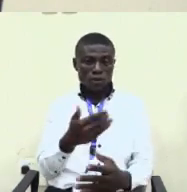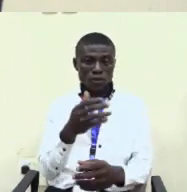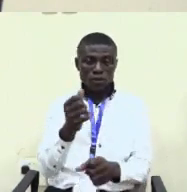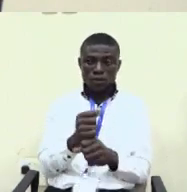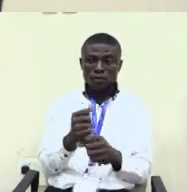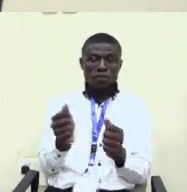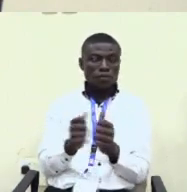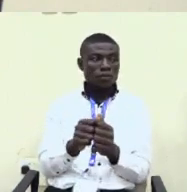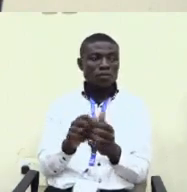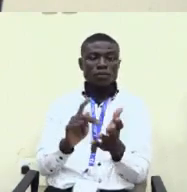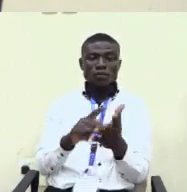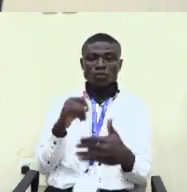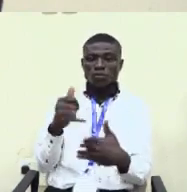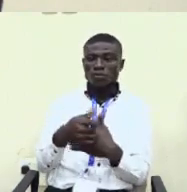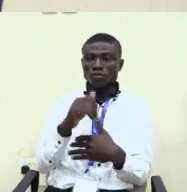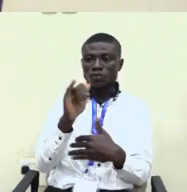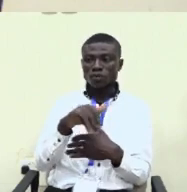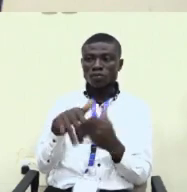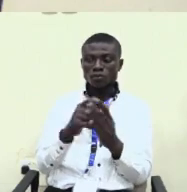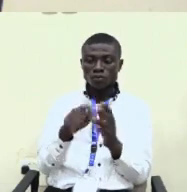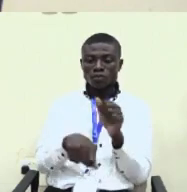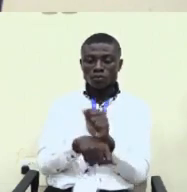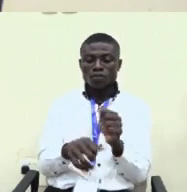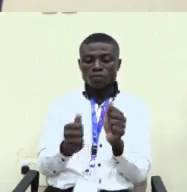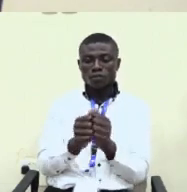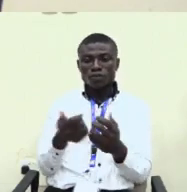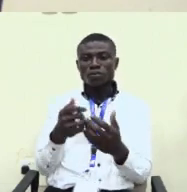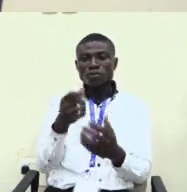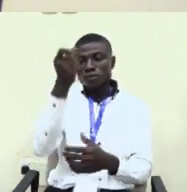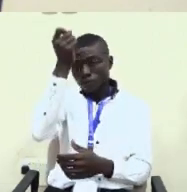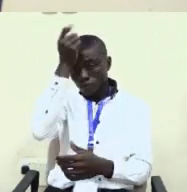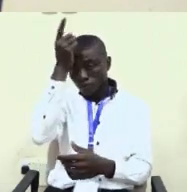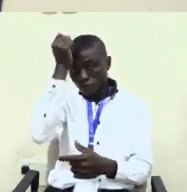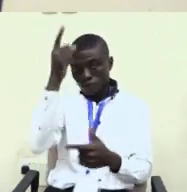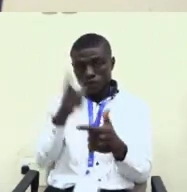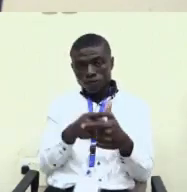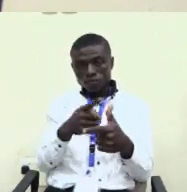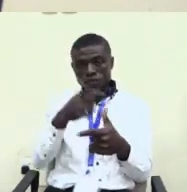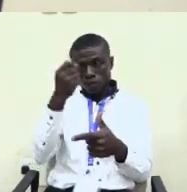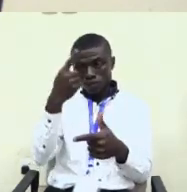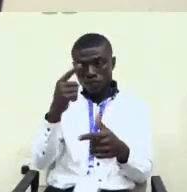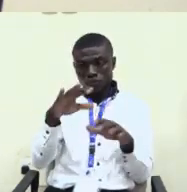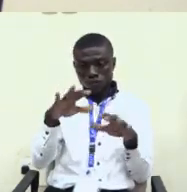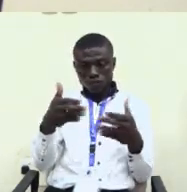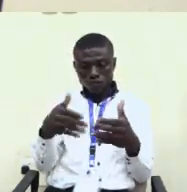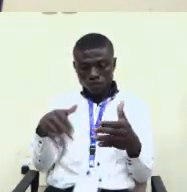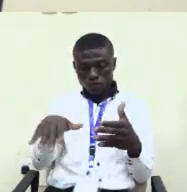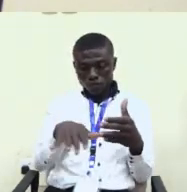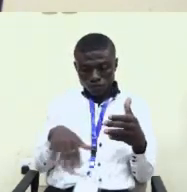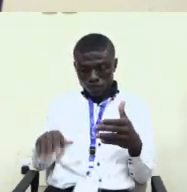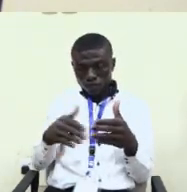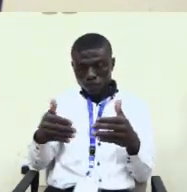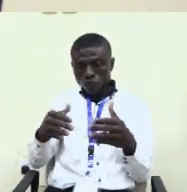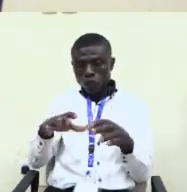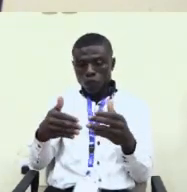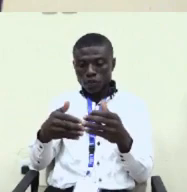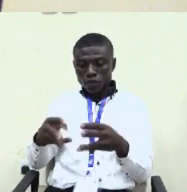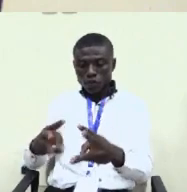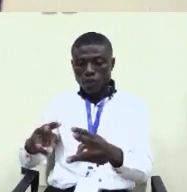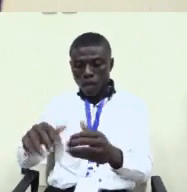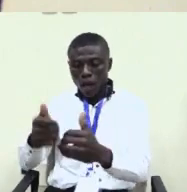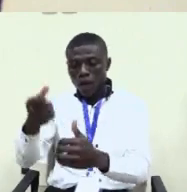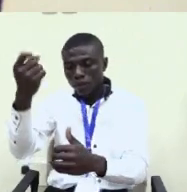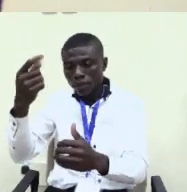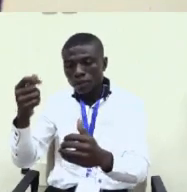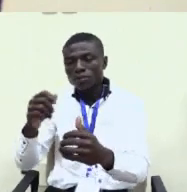the project had to do with, one, understanding of the community context and then their needs,